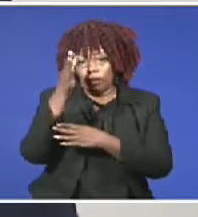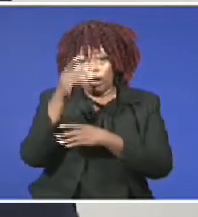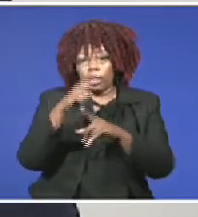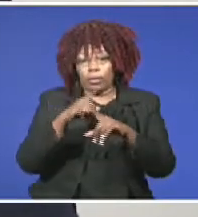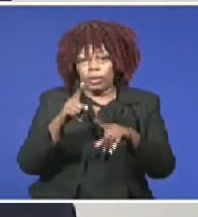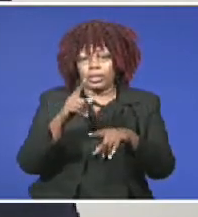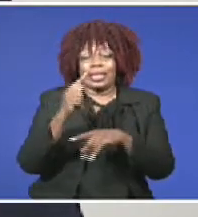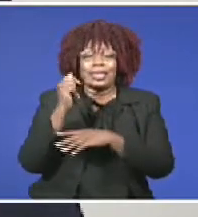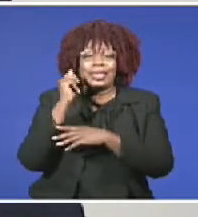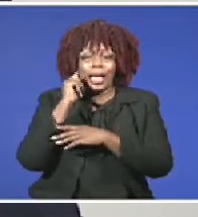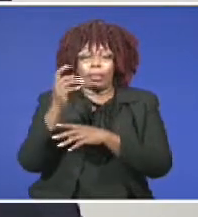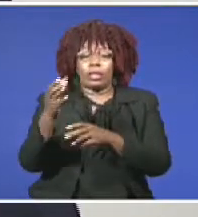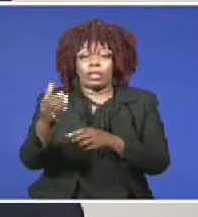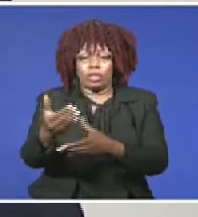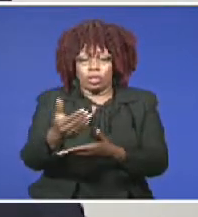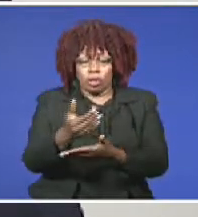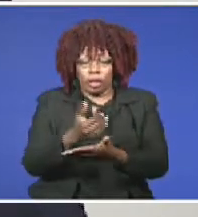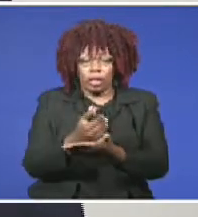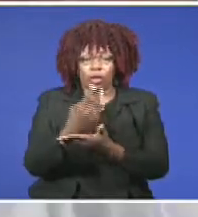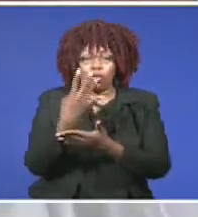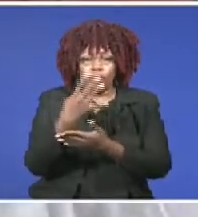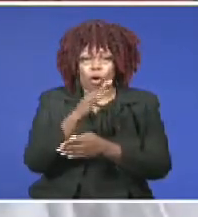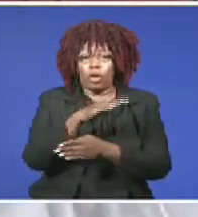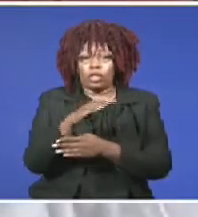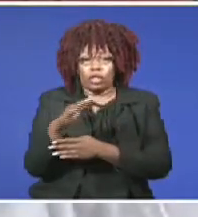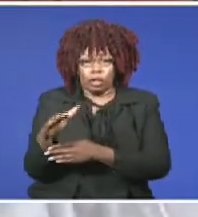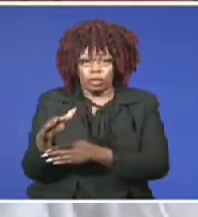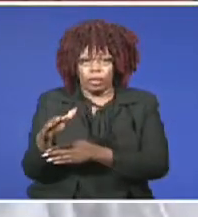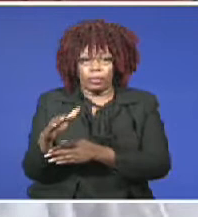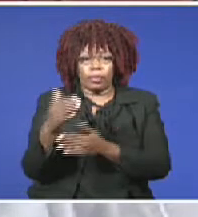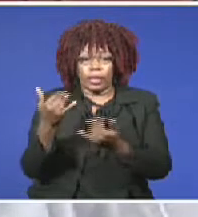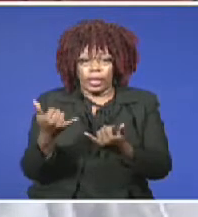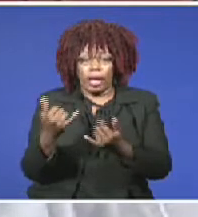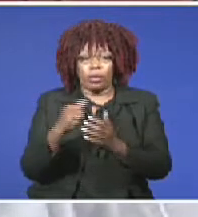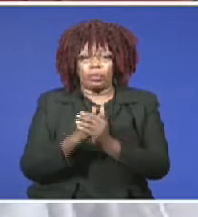But Tabitha took in those four children. Kathleen